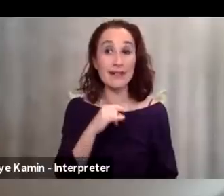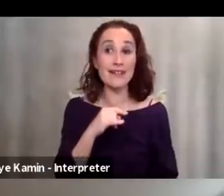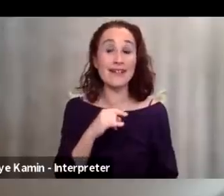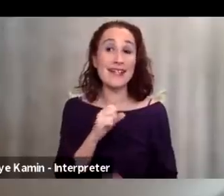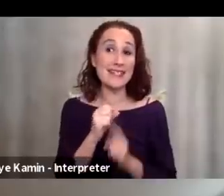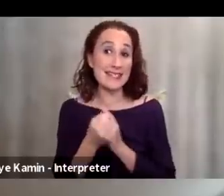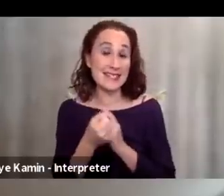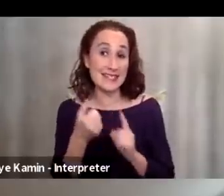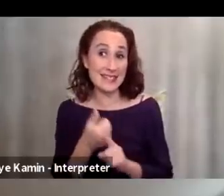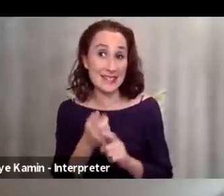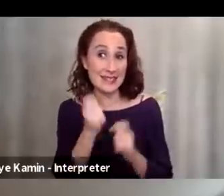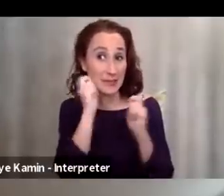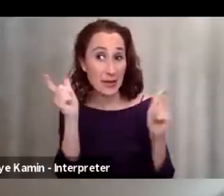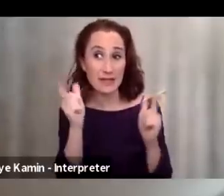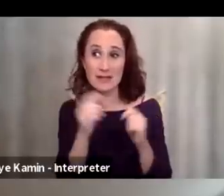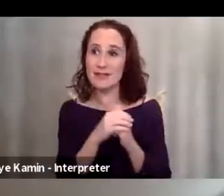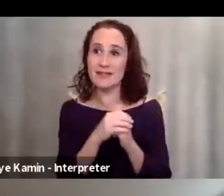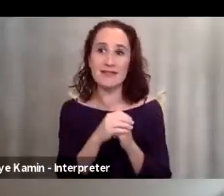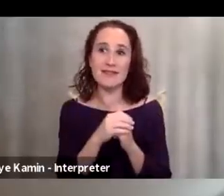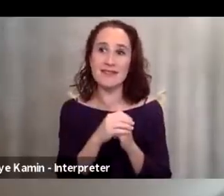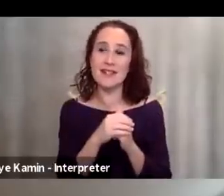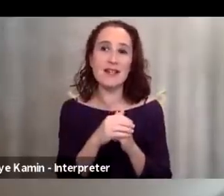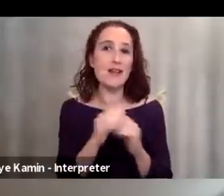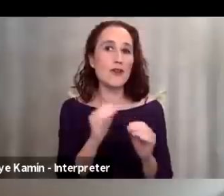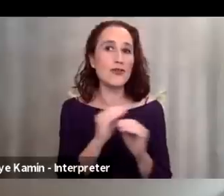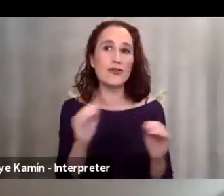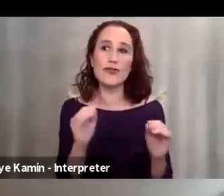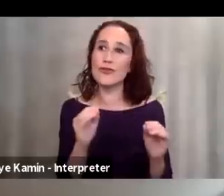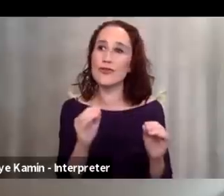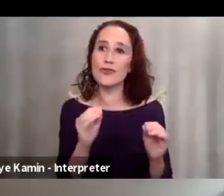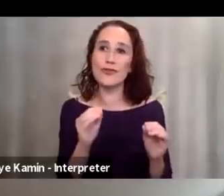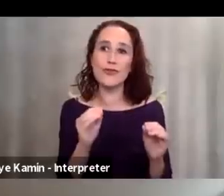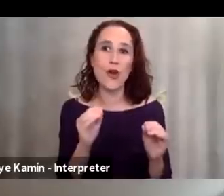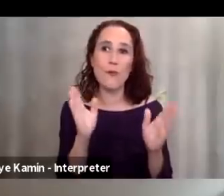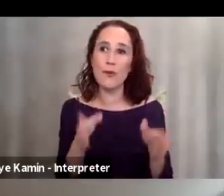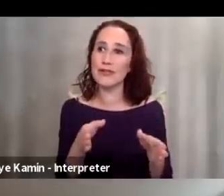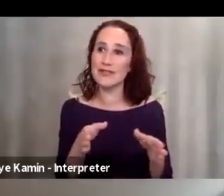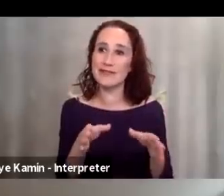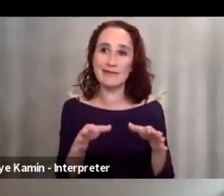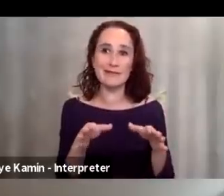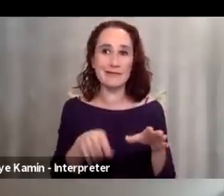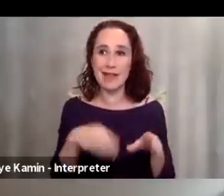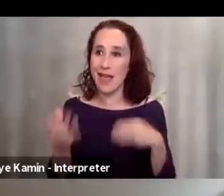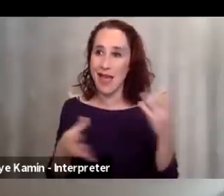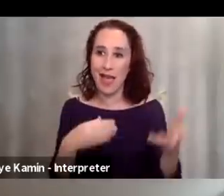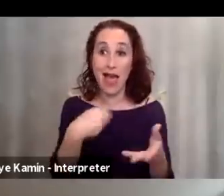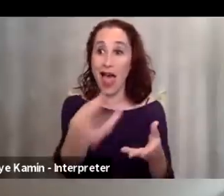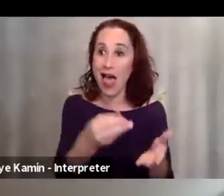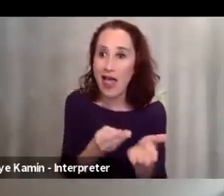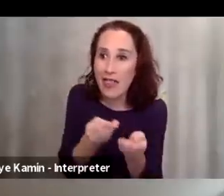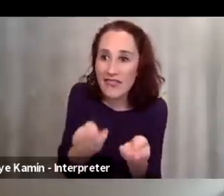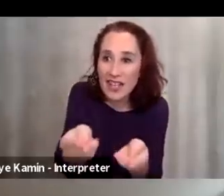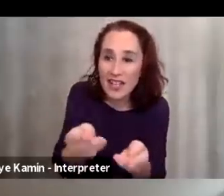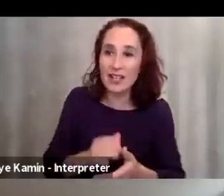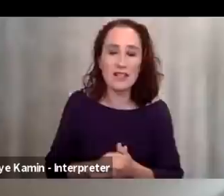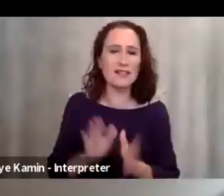surprising, and no one is unpacking it for you in a way that makes you feel like anyone is trying to lead